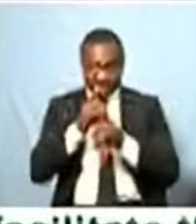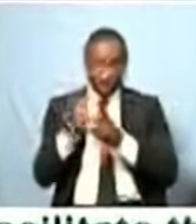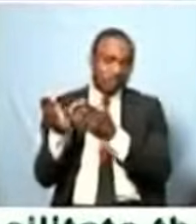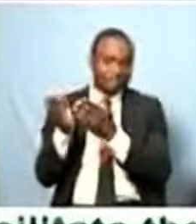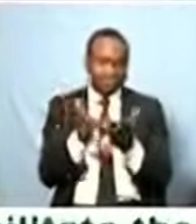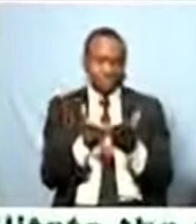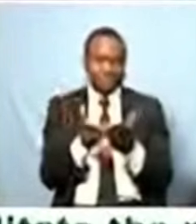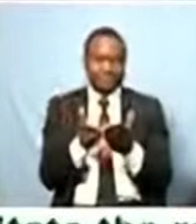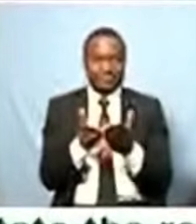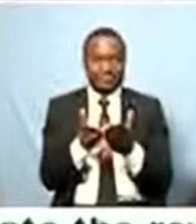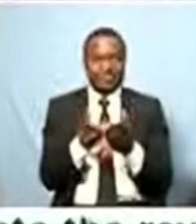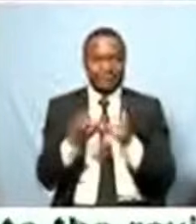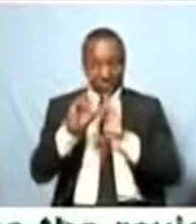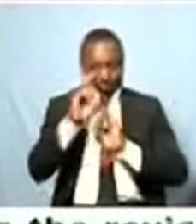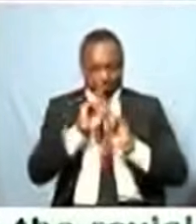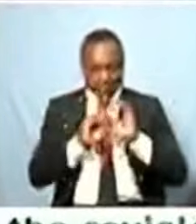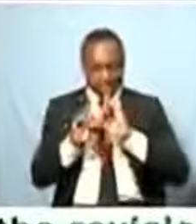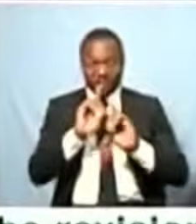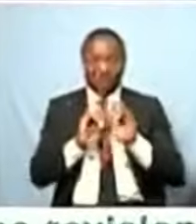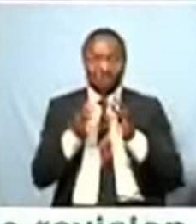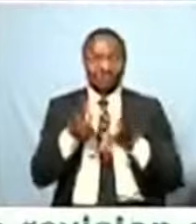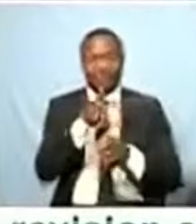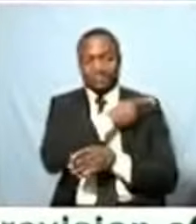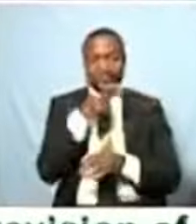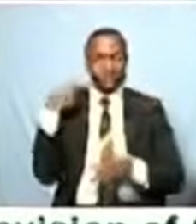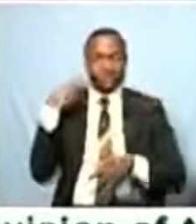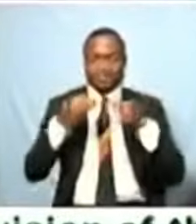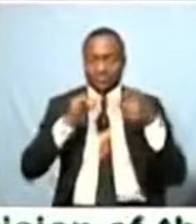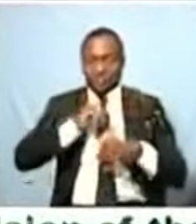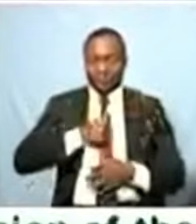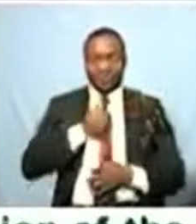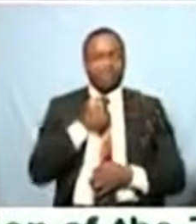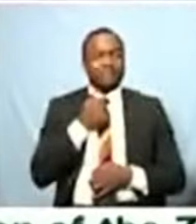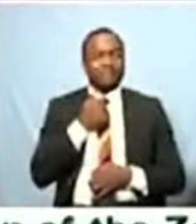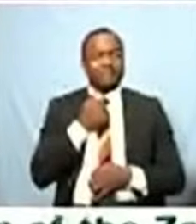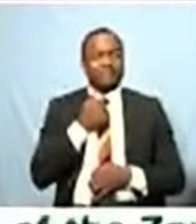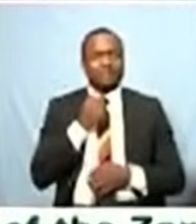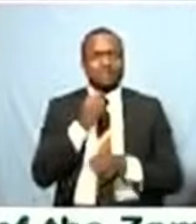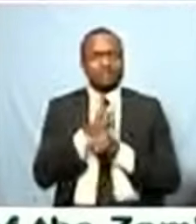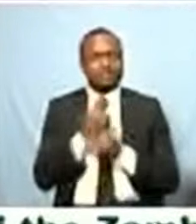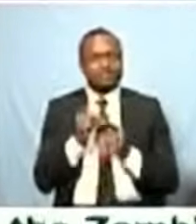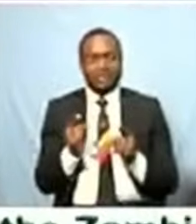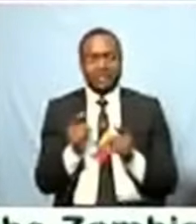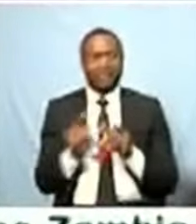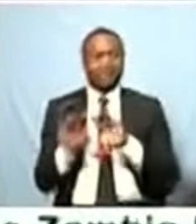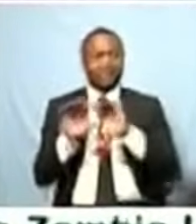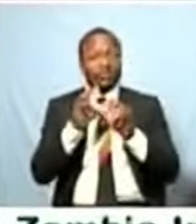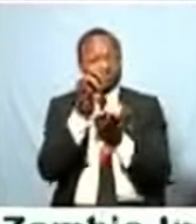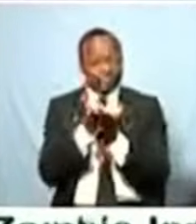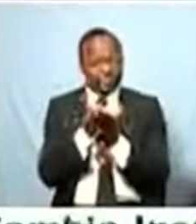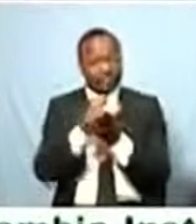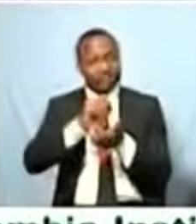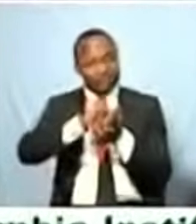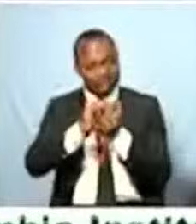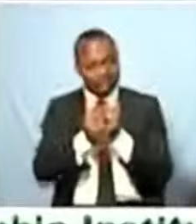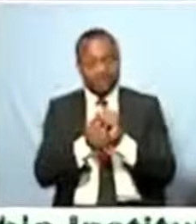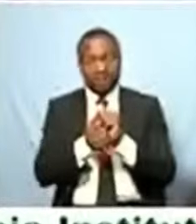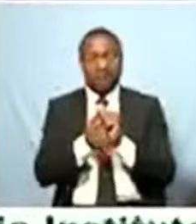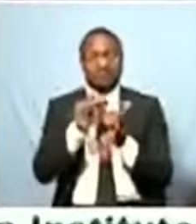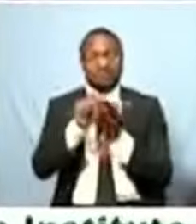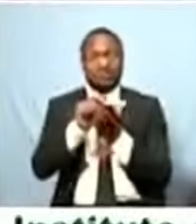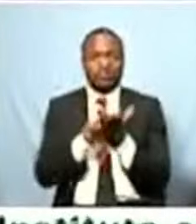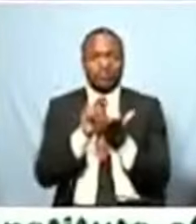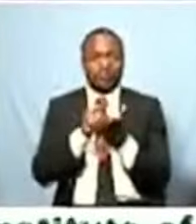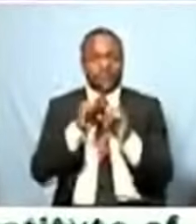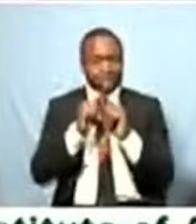the conversation to Parliament. If it was up to me, Madam Speaker, I would have done proposed amendments to the existing law.